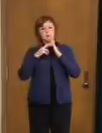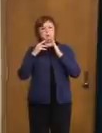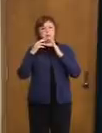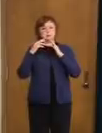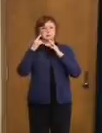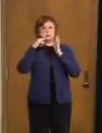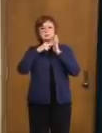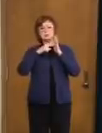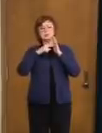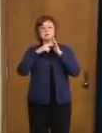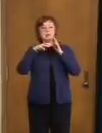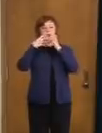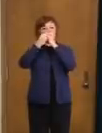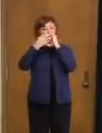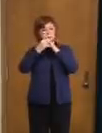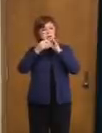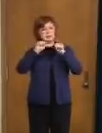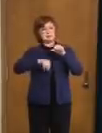individuals or